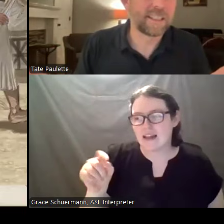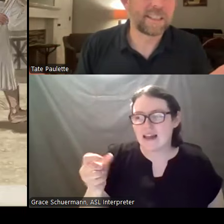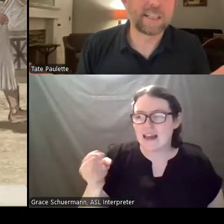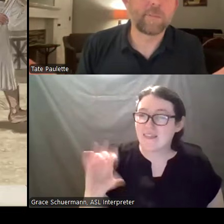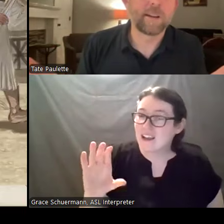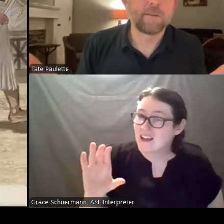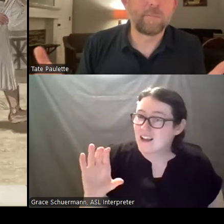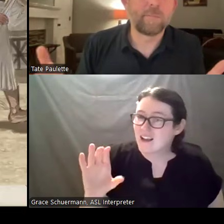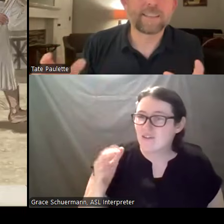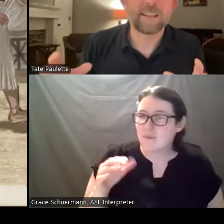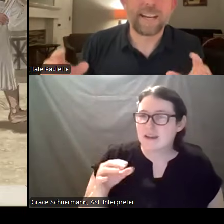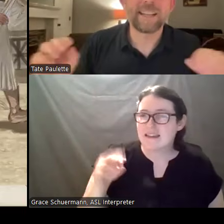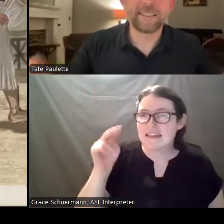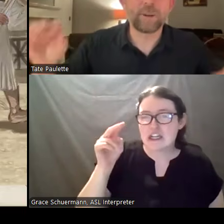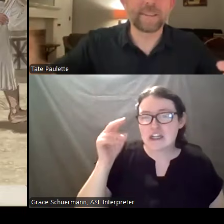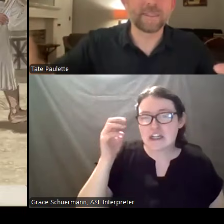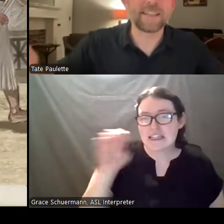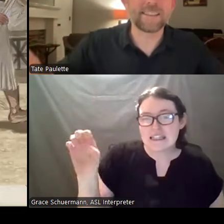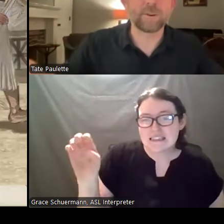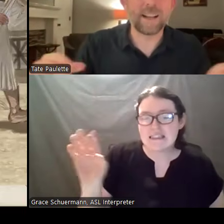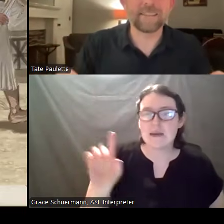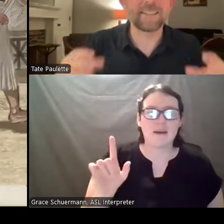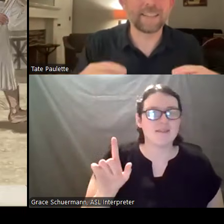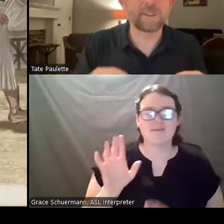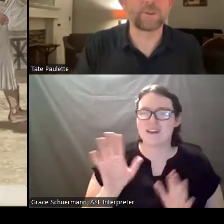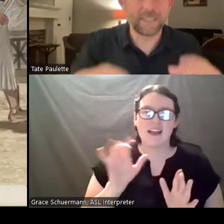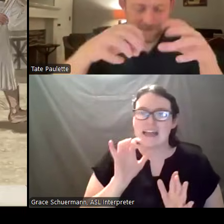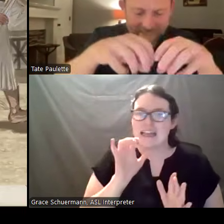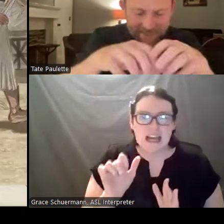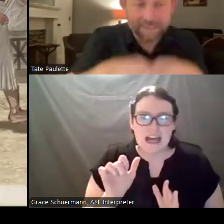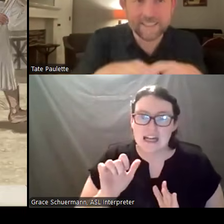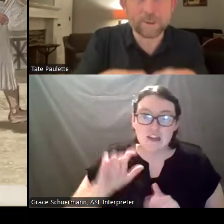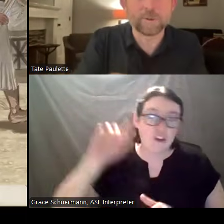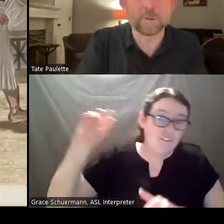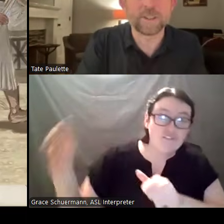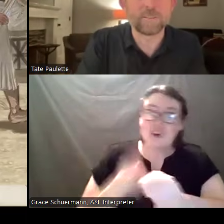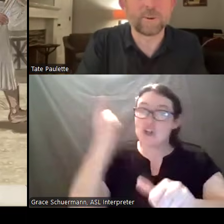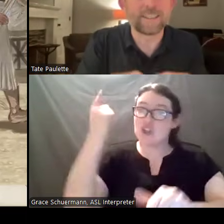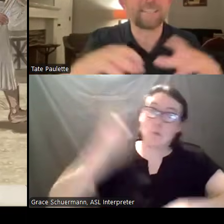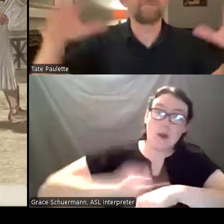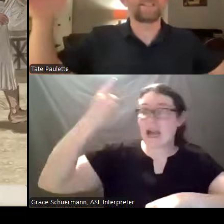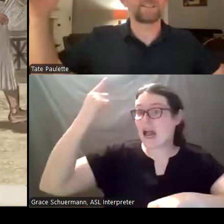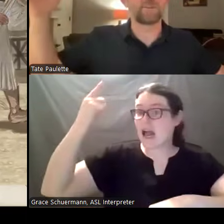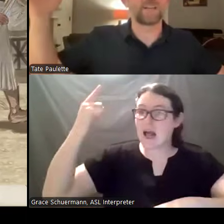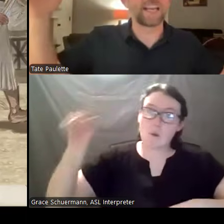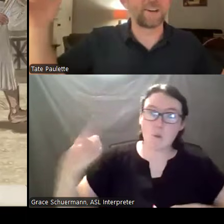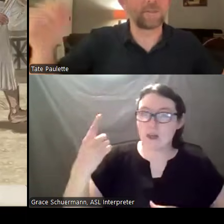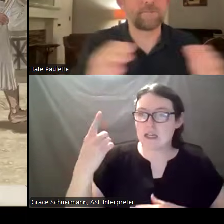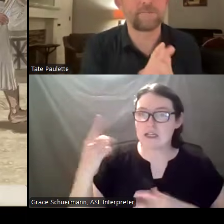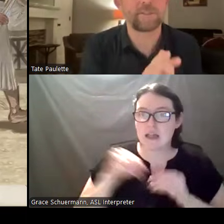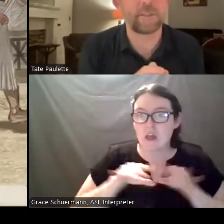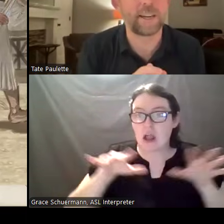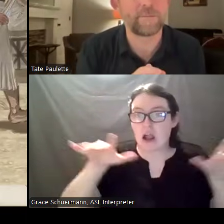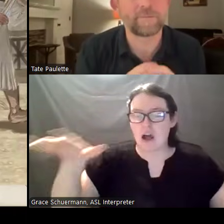East. But I like to always emphasize that this is not a story of like a single origin point and then beer spreading